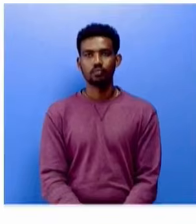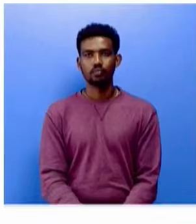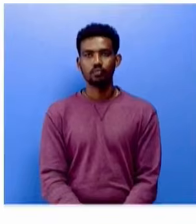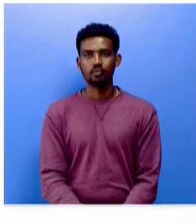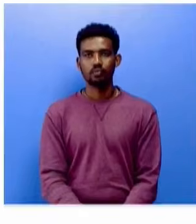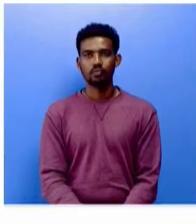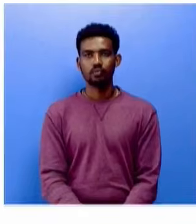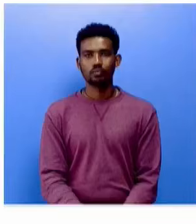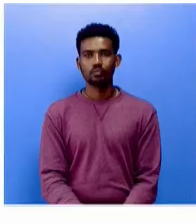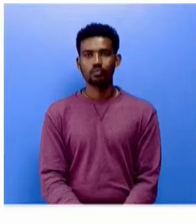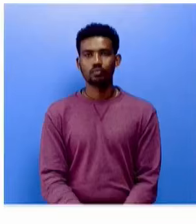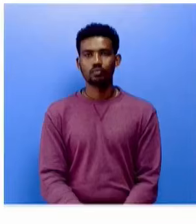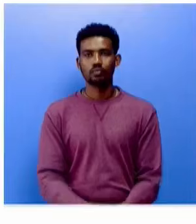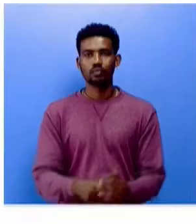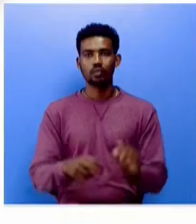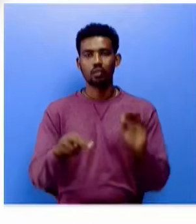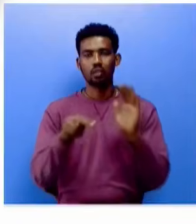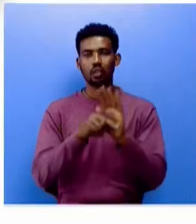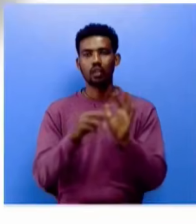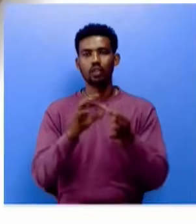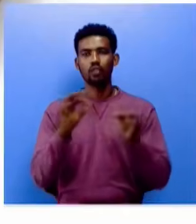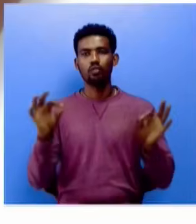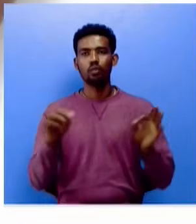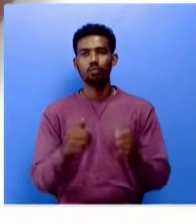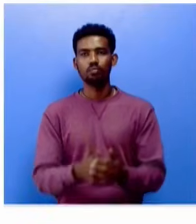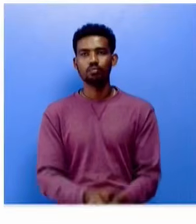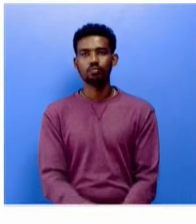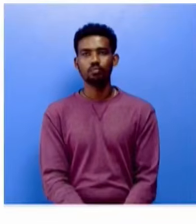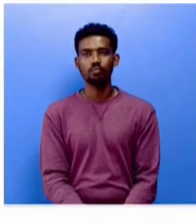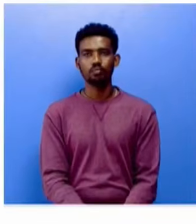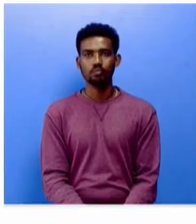Interrogative form.